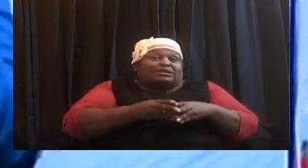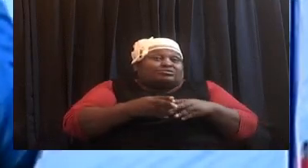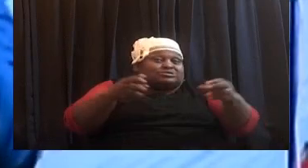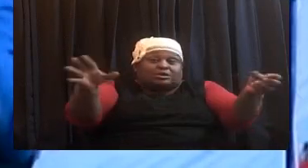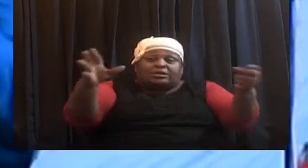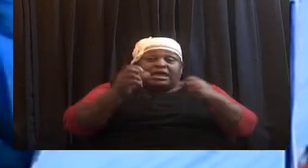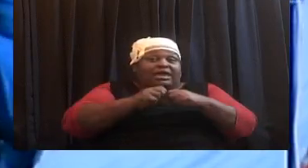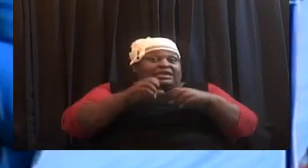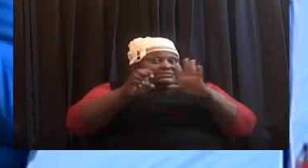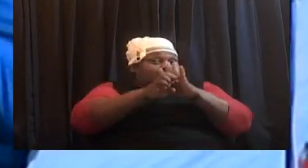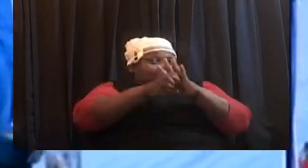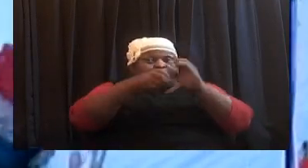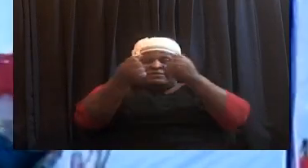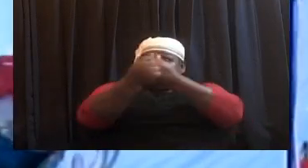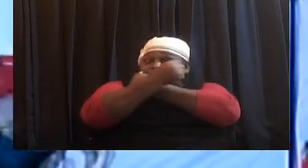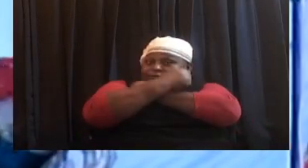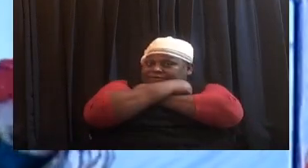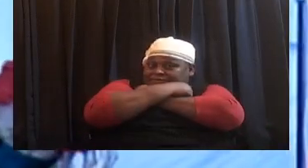of love.